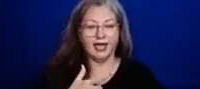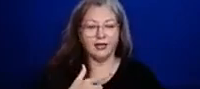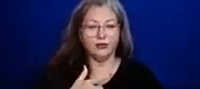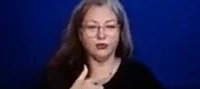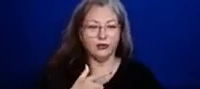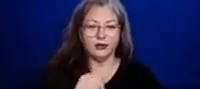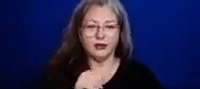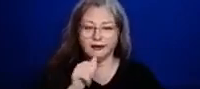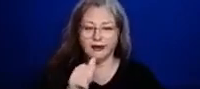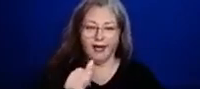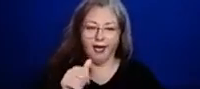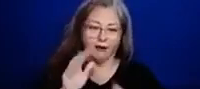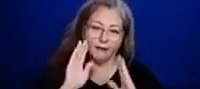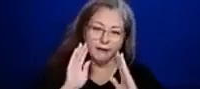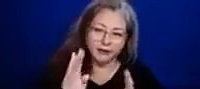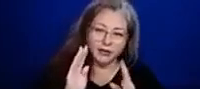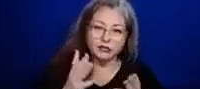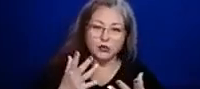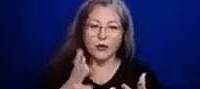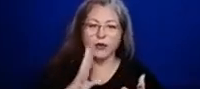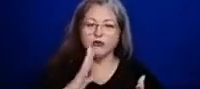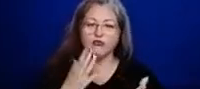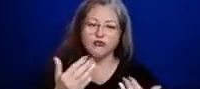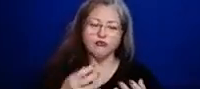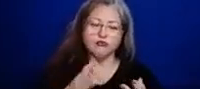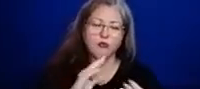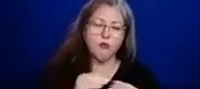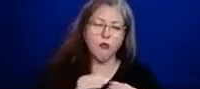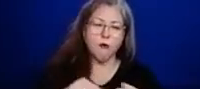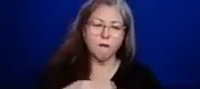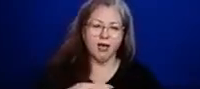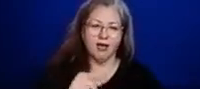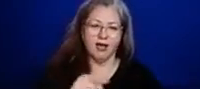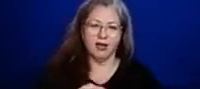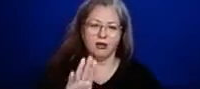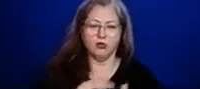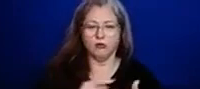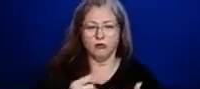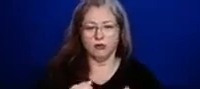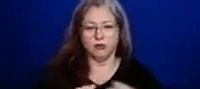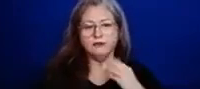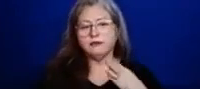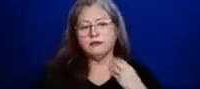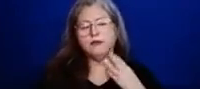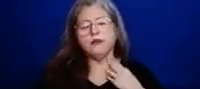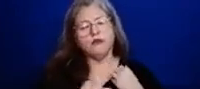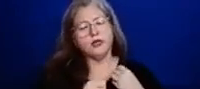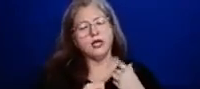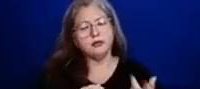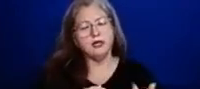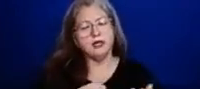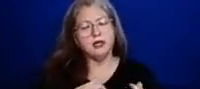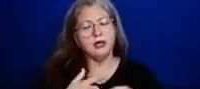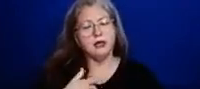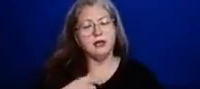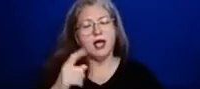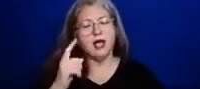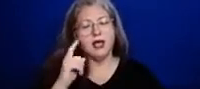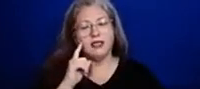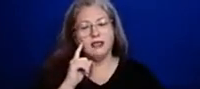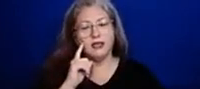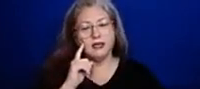would like for you to talk to us a little bit about that. Well, yes, because I